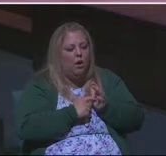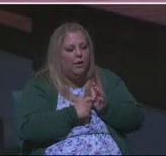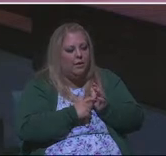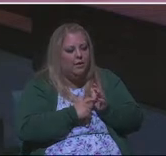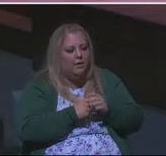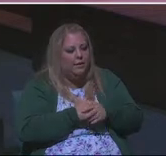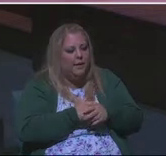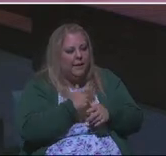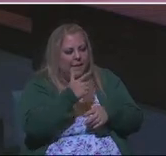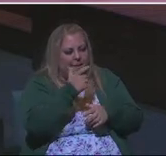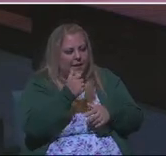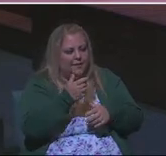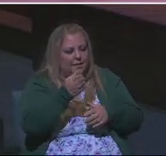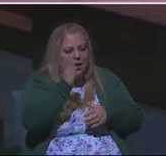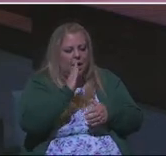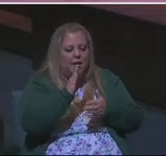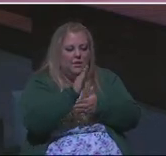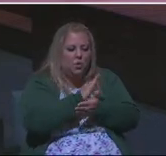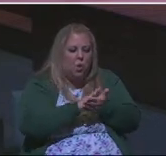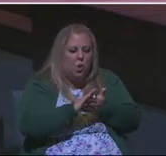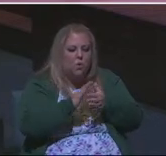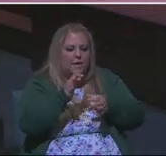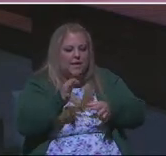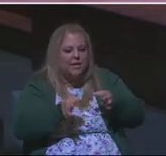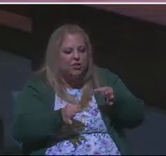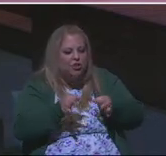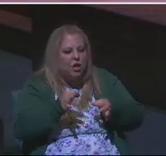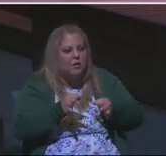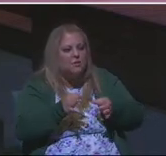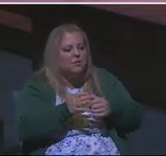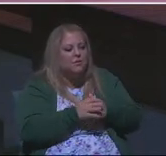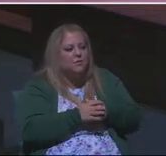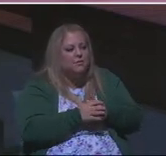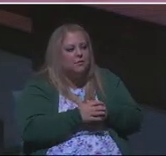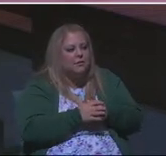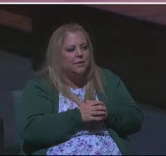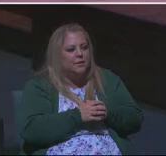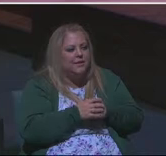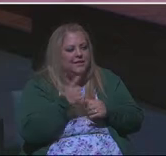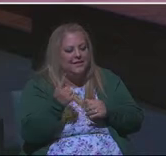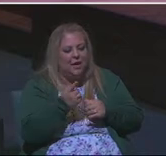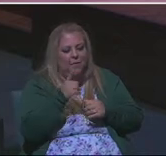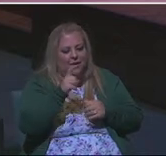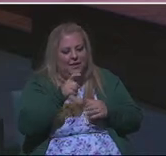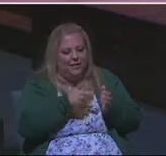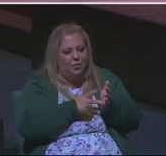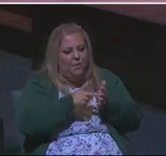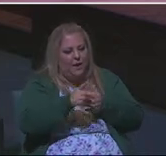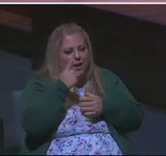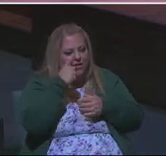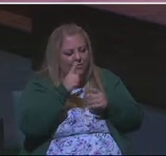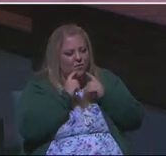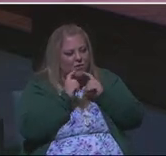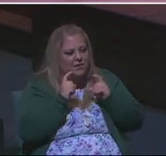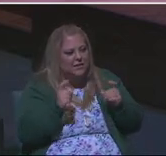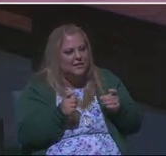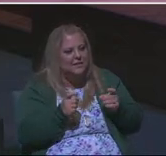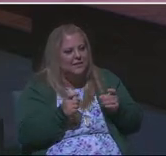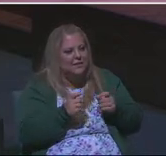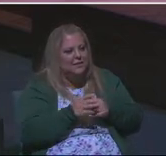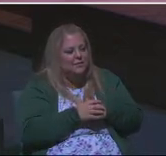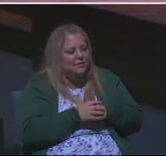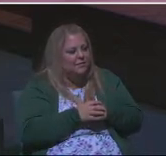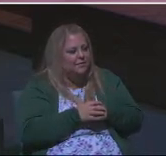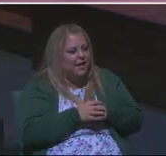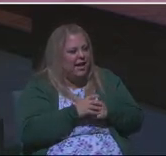Because God is holy and because God is just, because of that, somebody has to pay for sin. God, have you